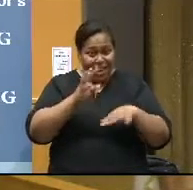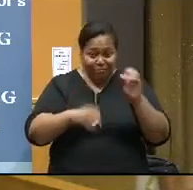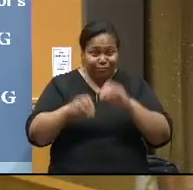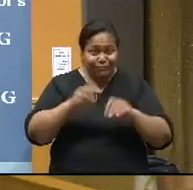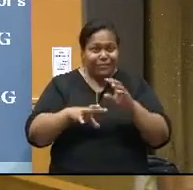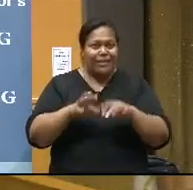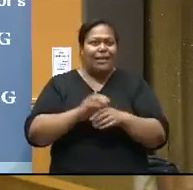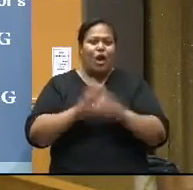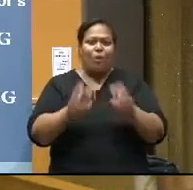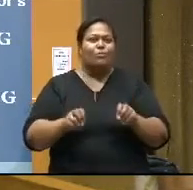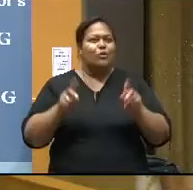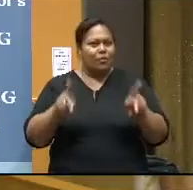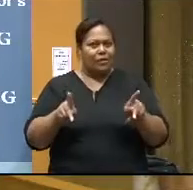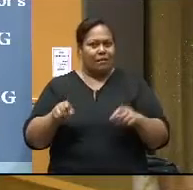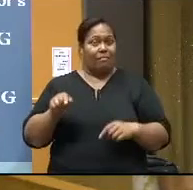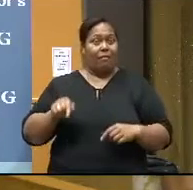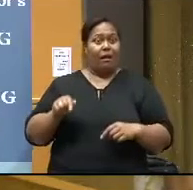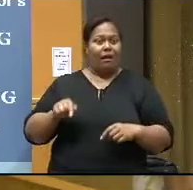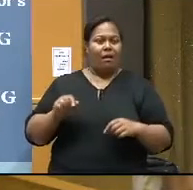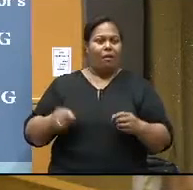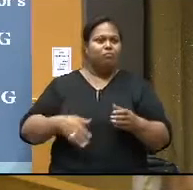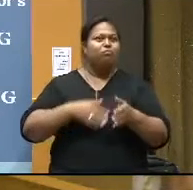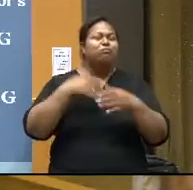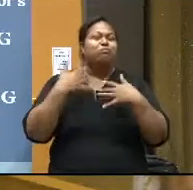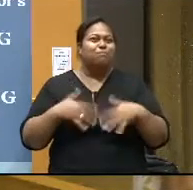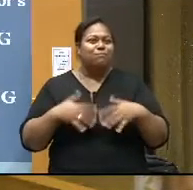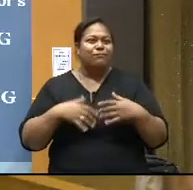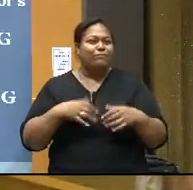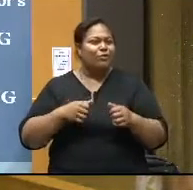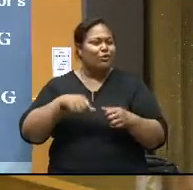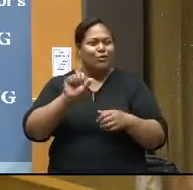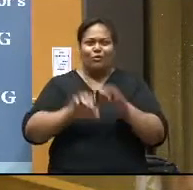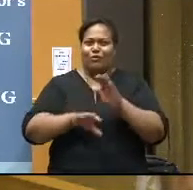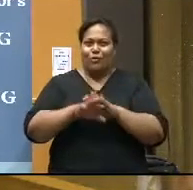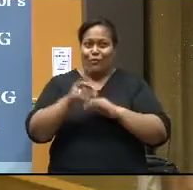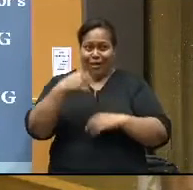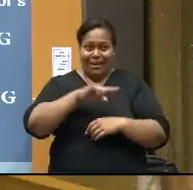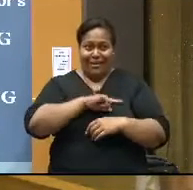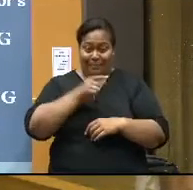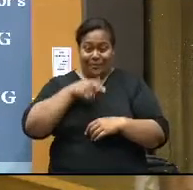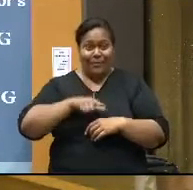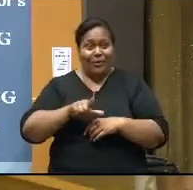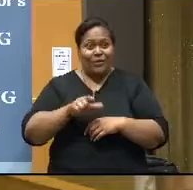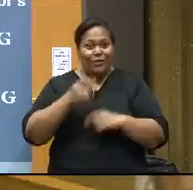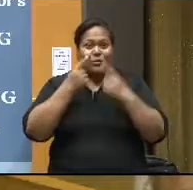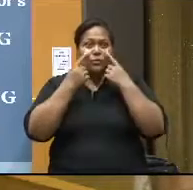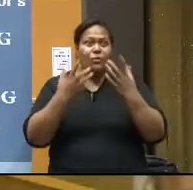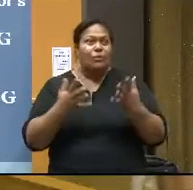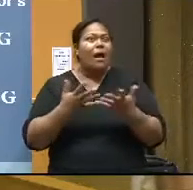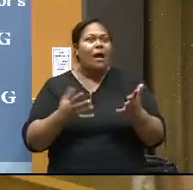That was an extremely useful presentation for us because it showed